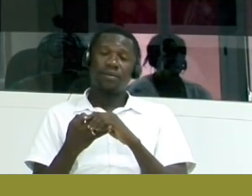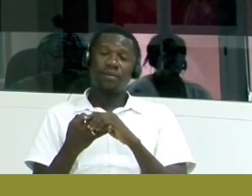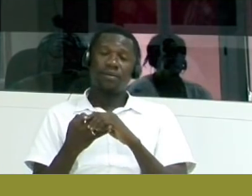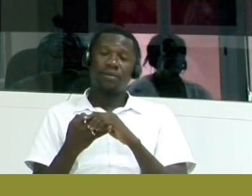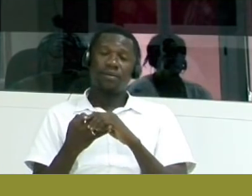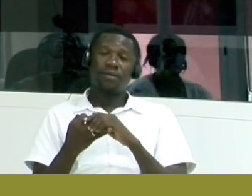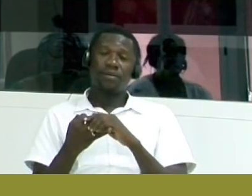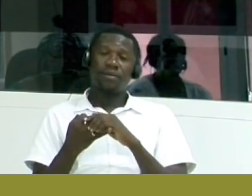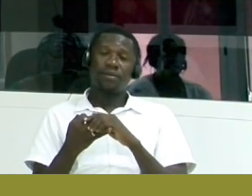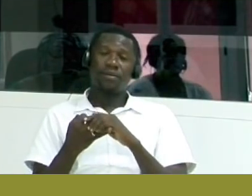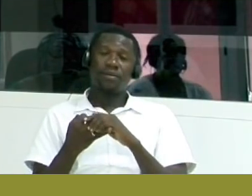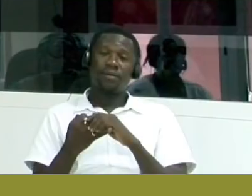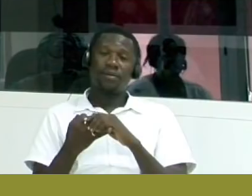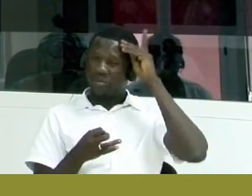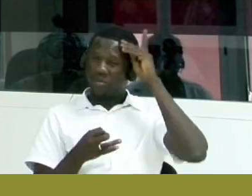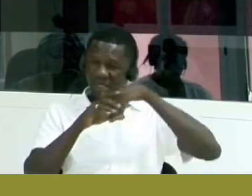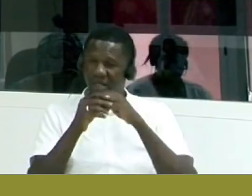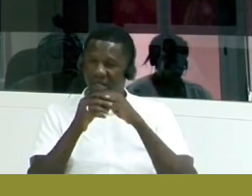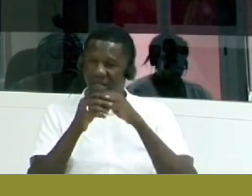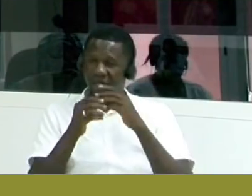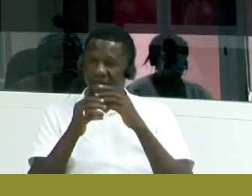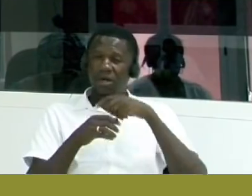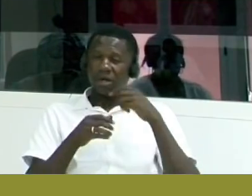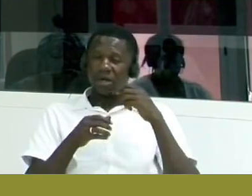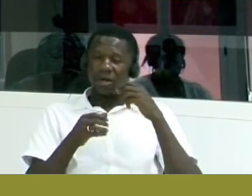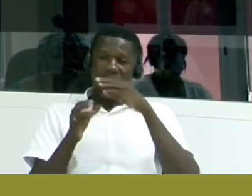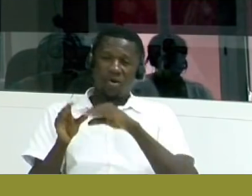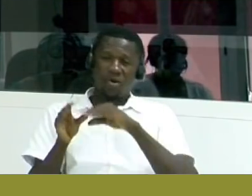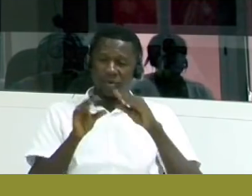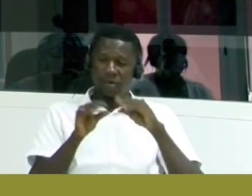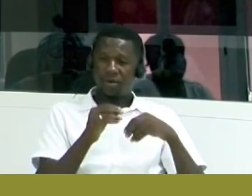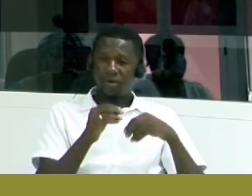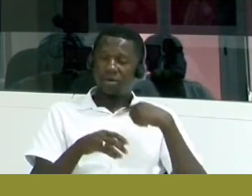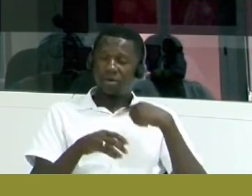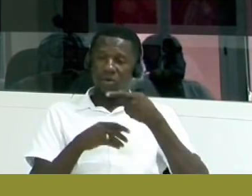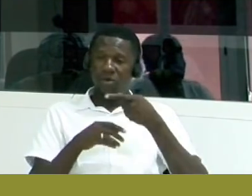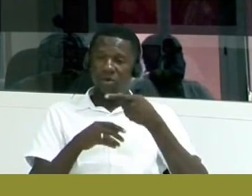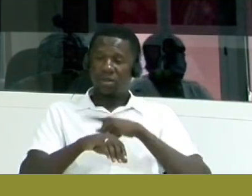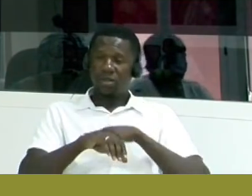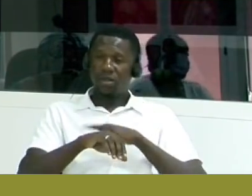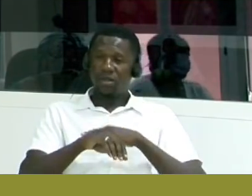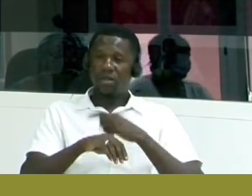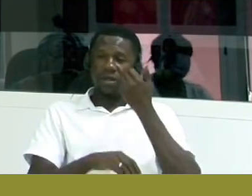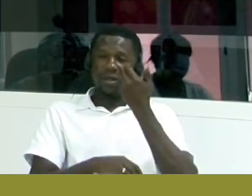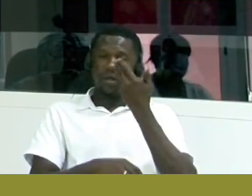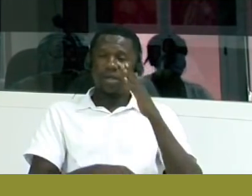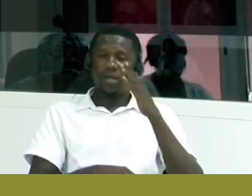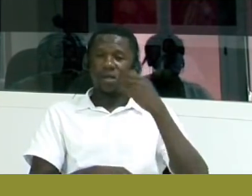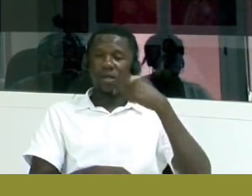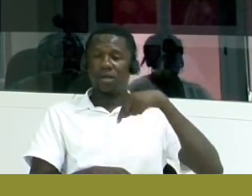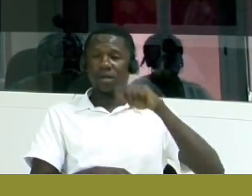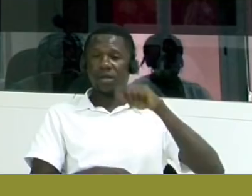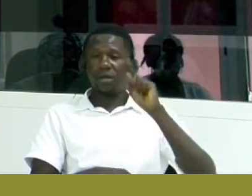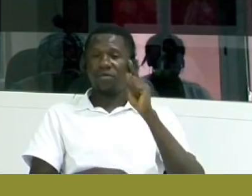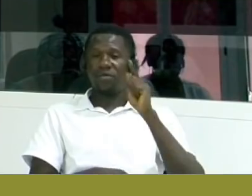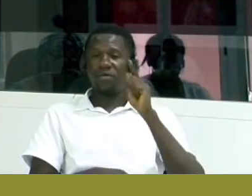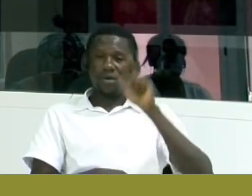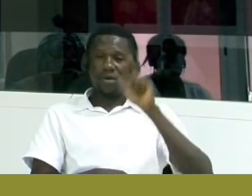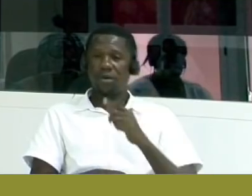political interference with the operation during the 10th and the 11th of April